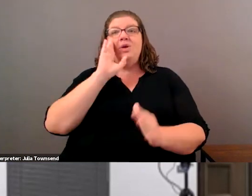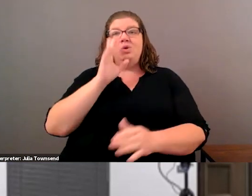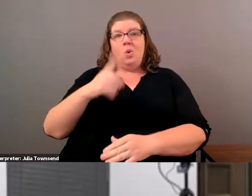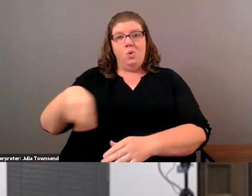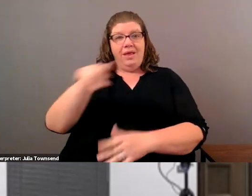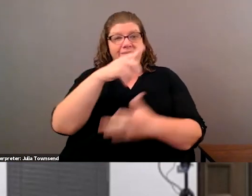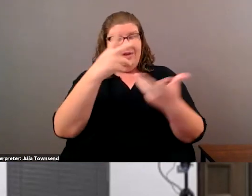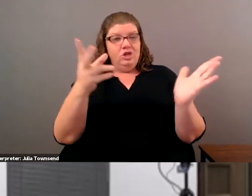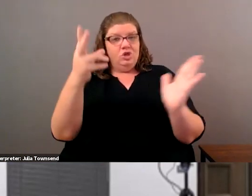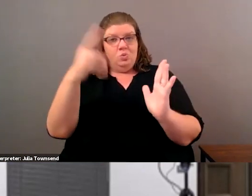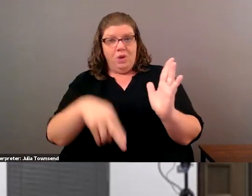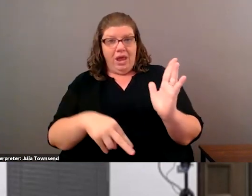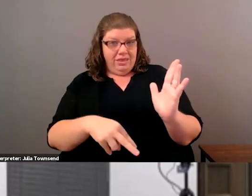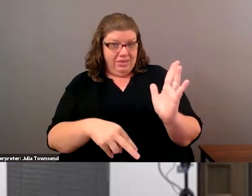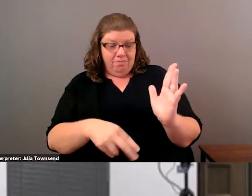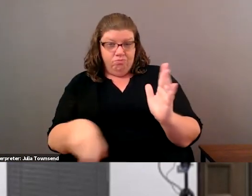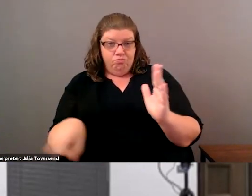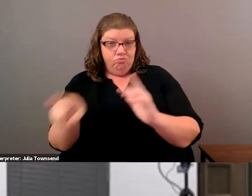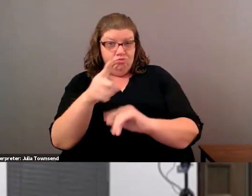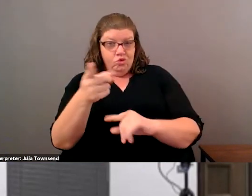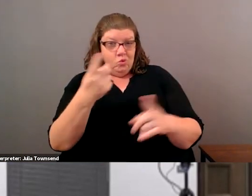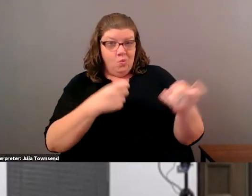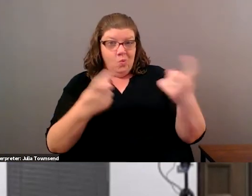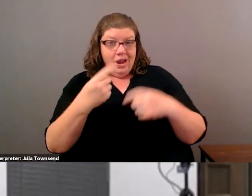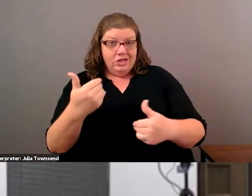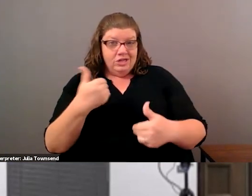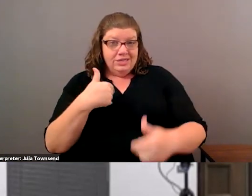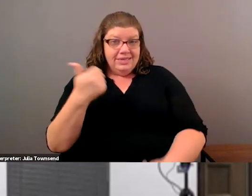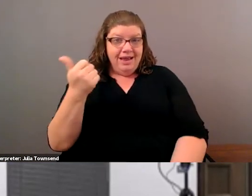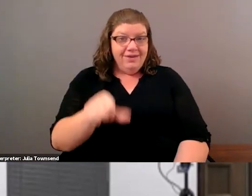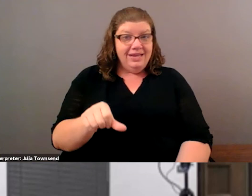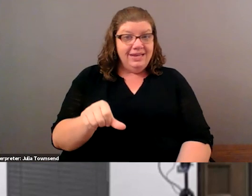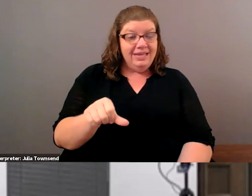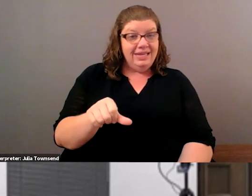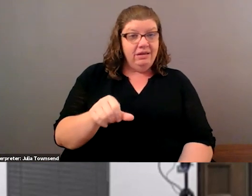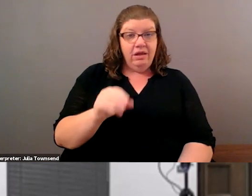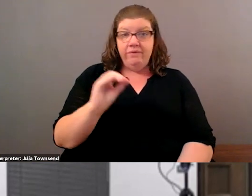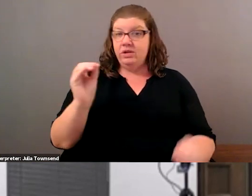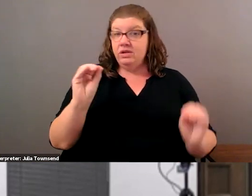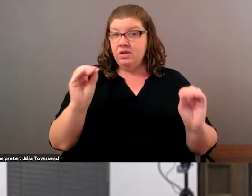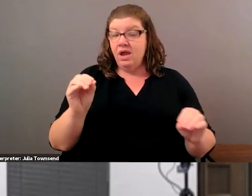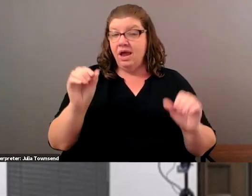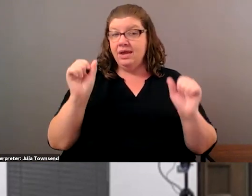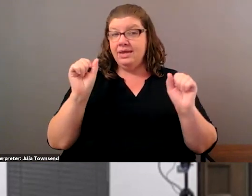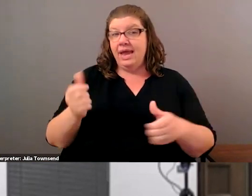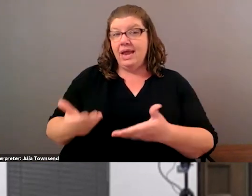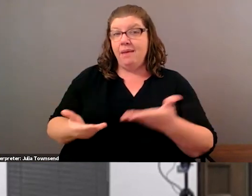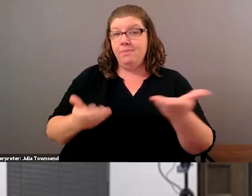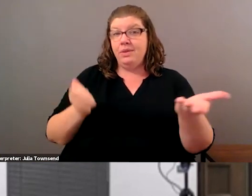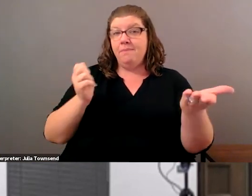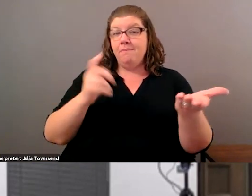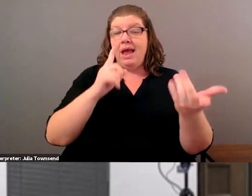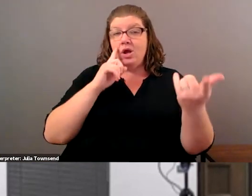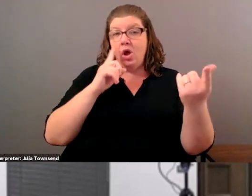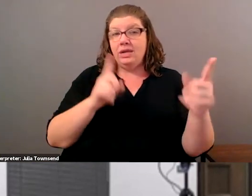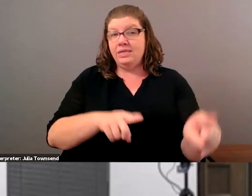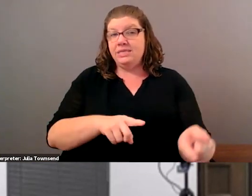them, so do you have any questions? And if not, can I bring them back on consent?